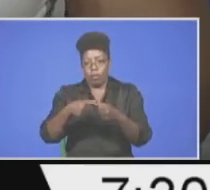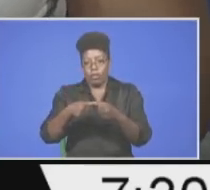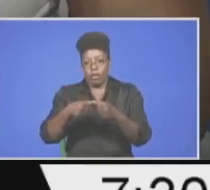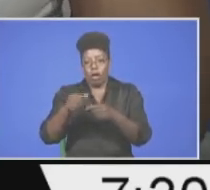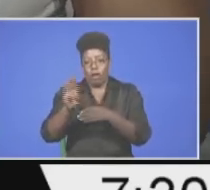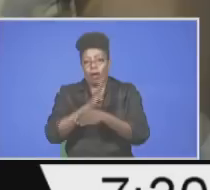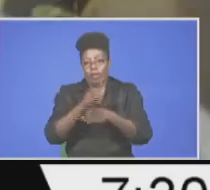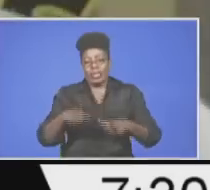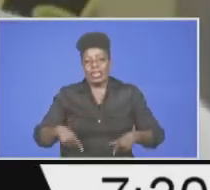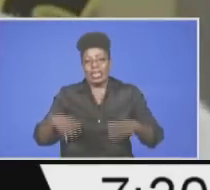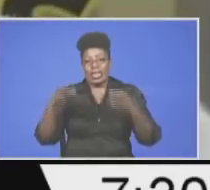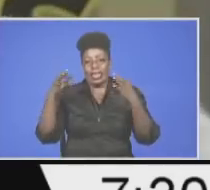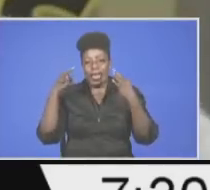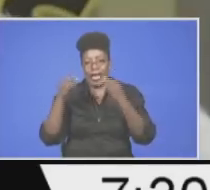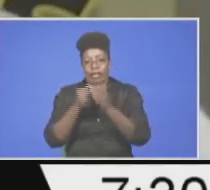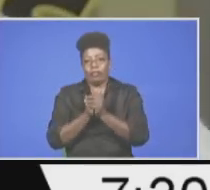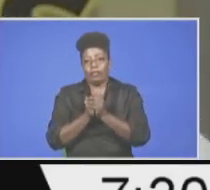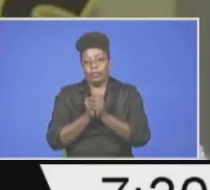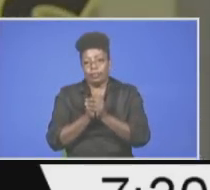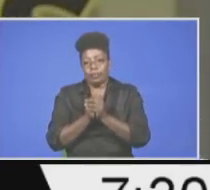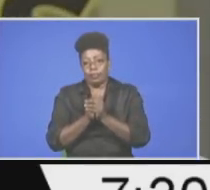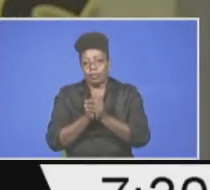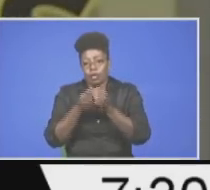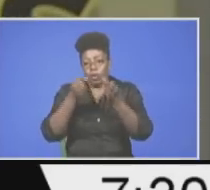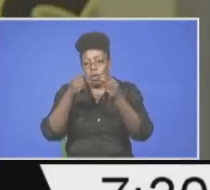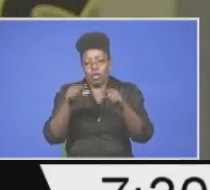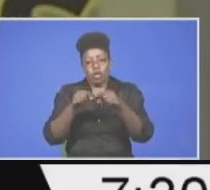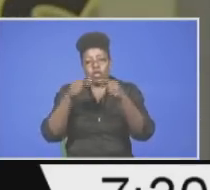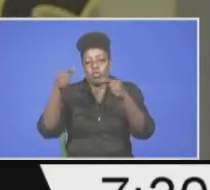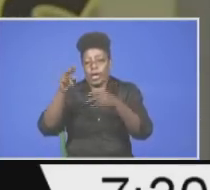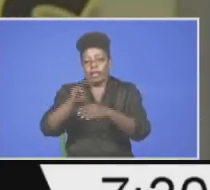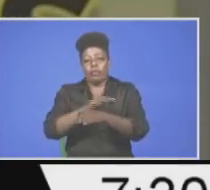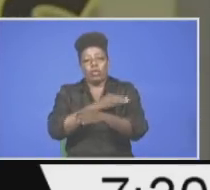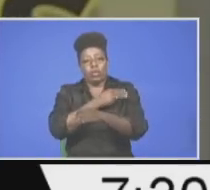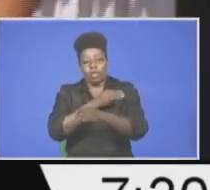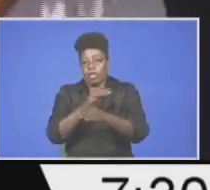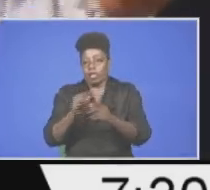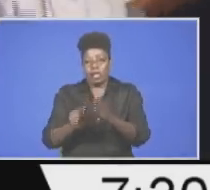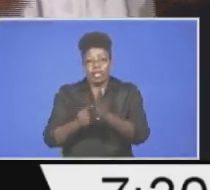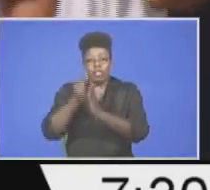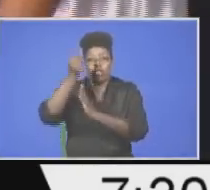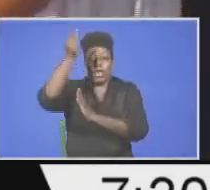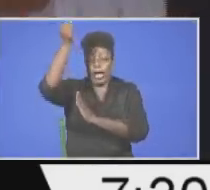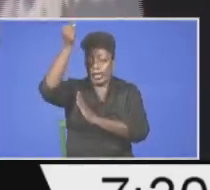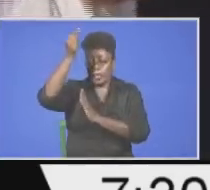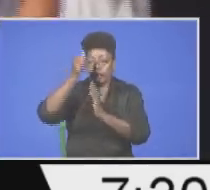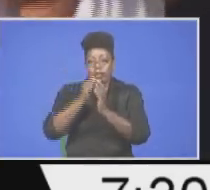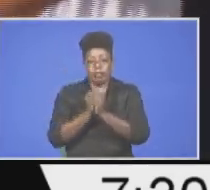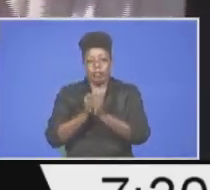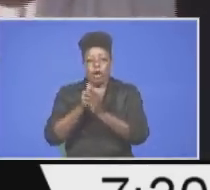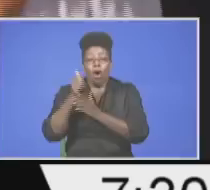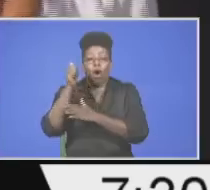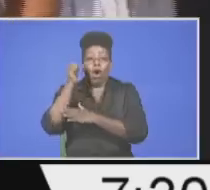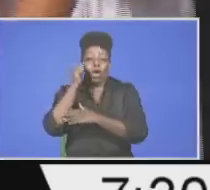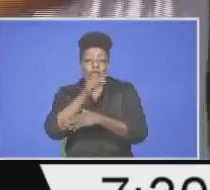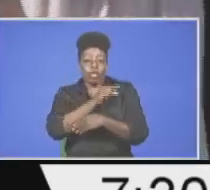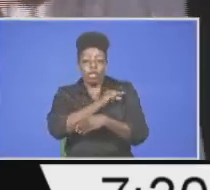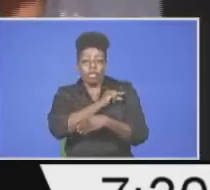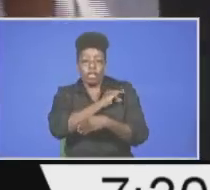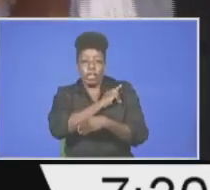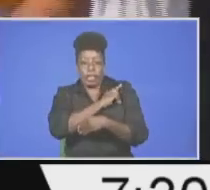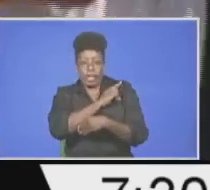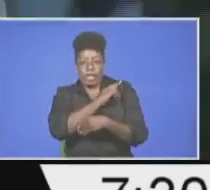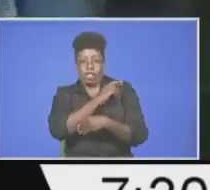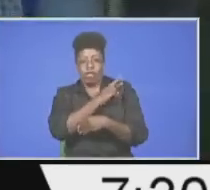life. Lost a great musical giant. Audrey Dean Wright poured out her